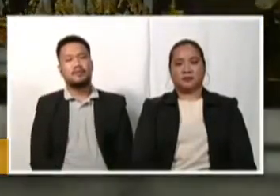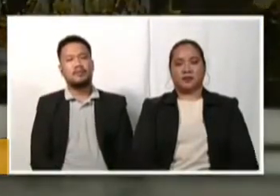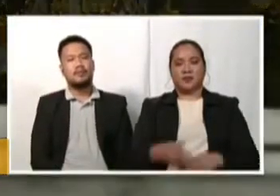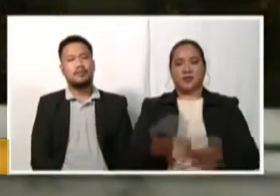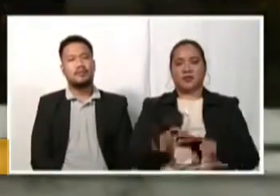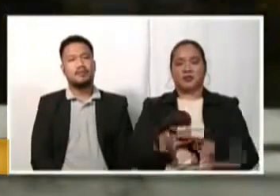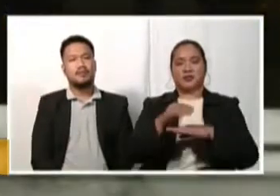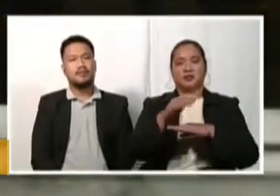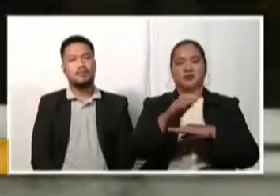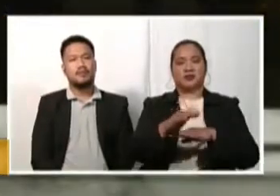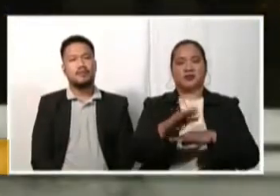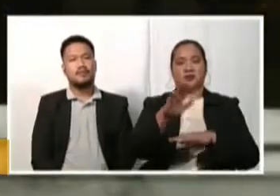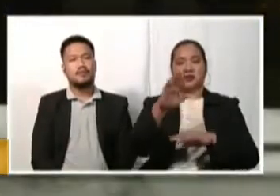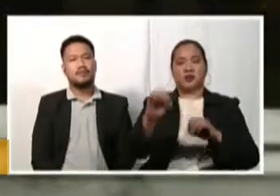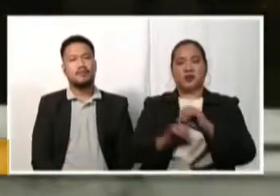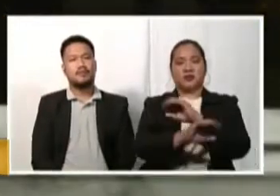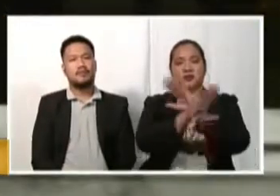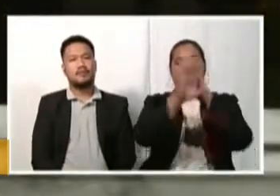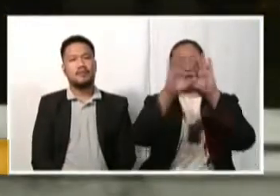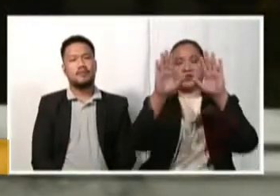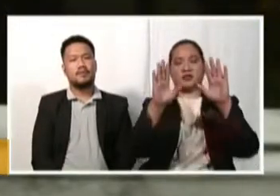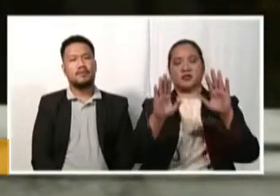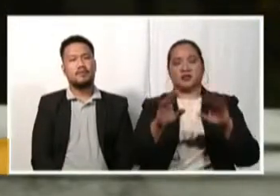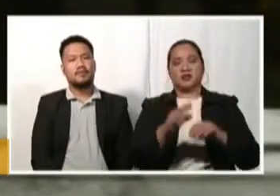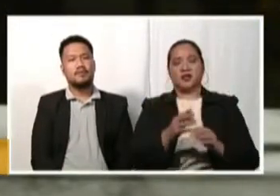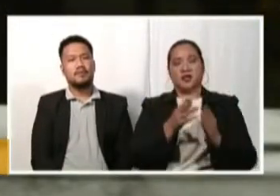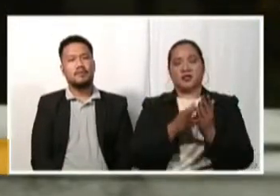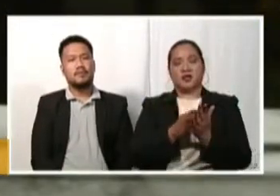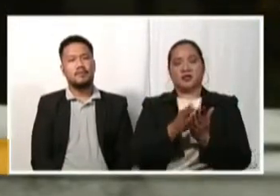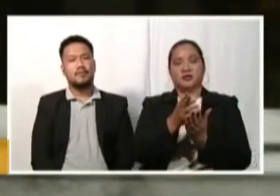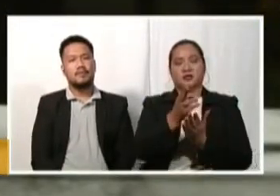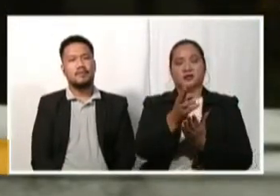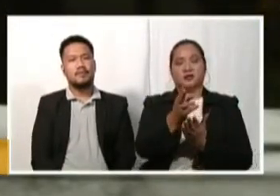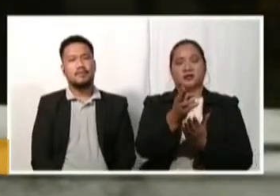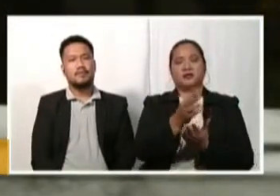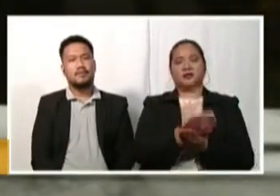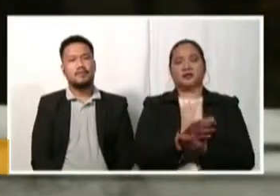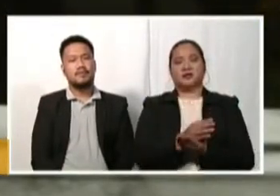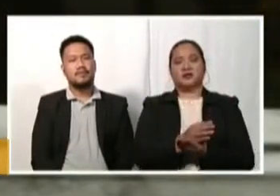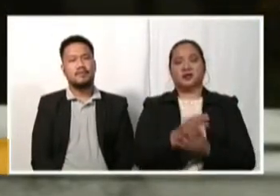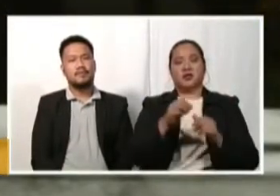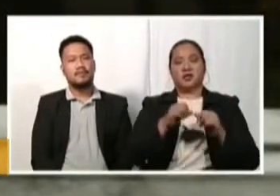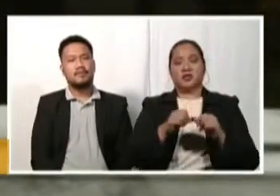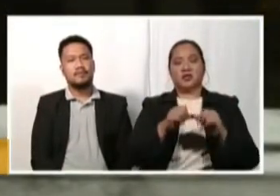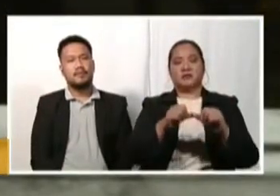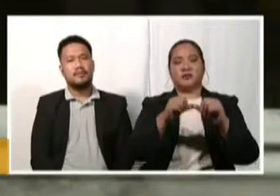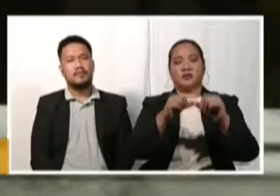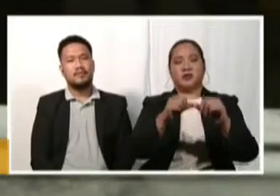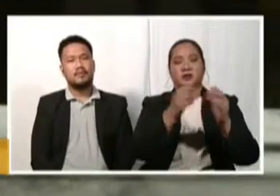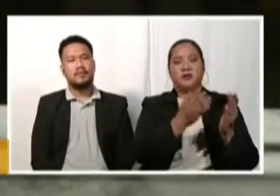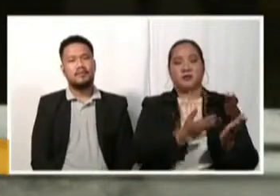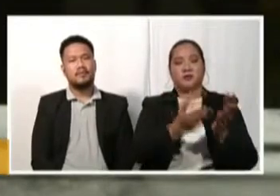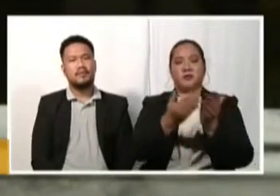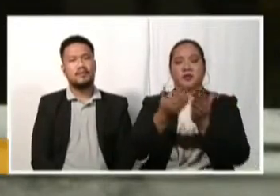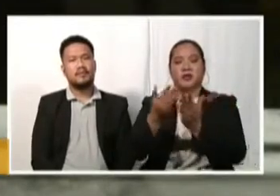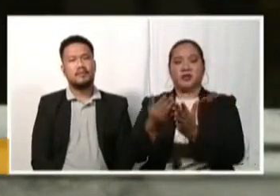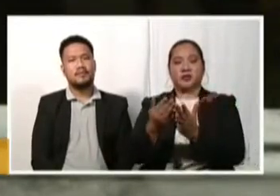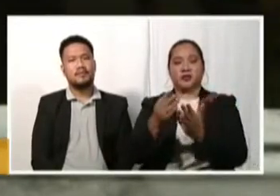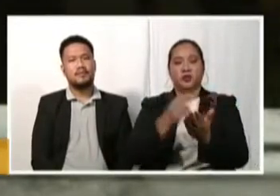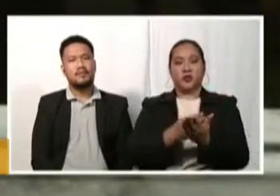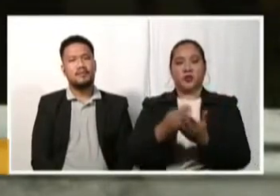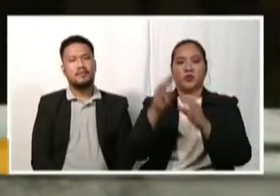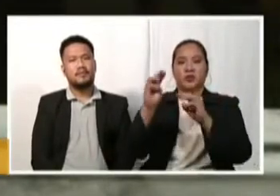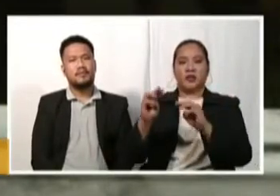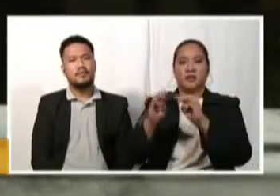Send forth your light and your fidelity. They shall lead me on and bring me to your holy